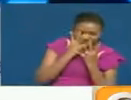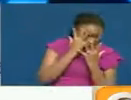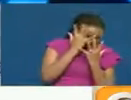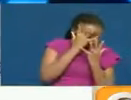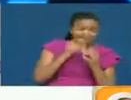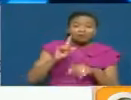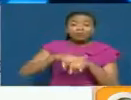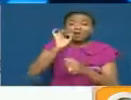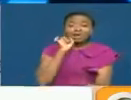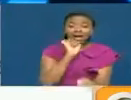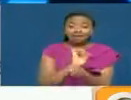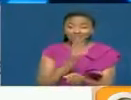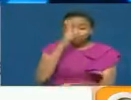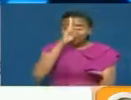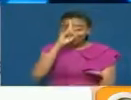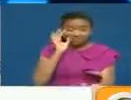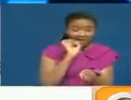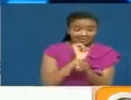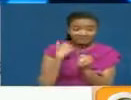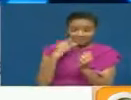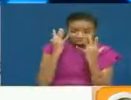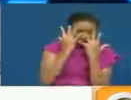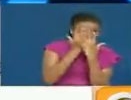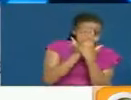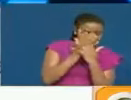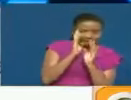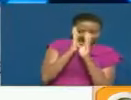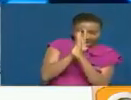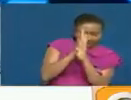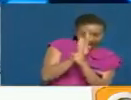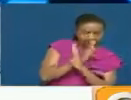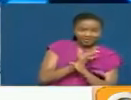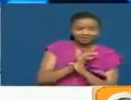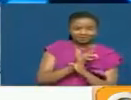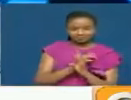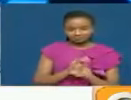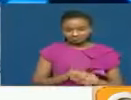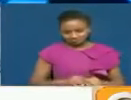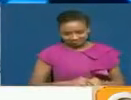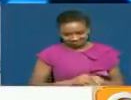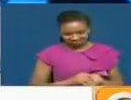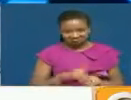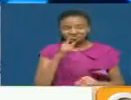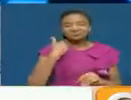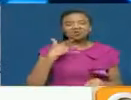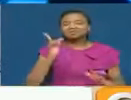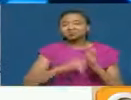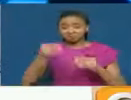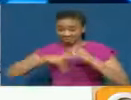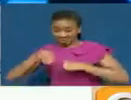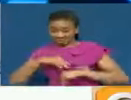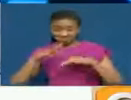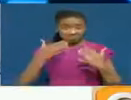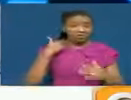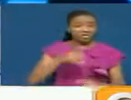being arrested or are being arraigned. But do we really hate corruption that much, or we just hate being caught? Think